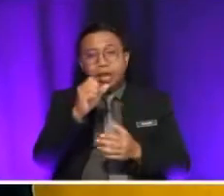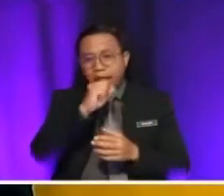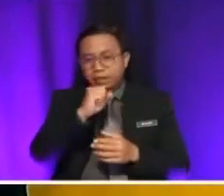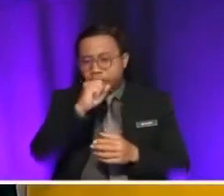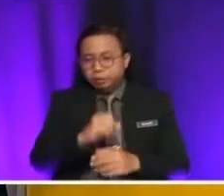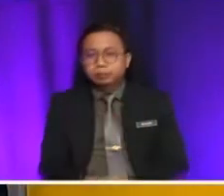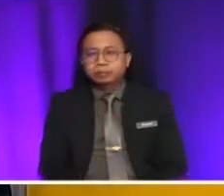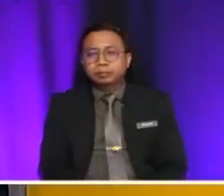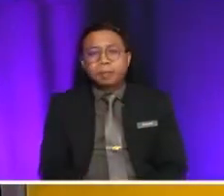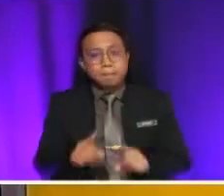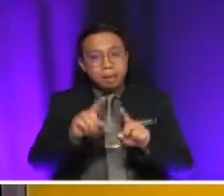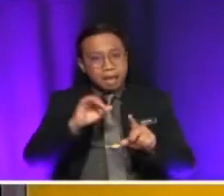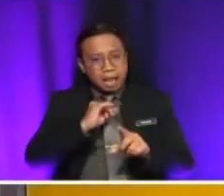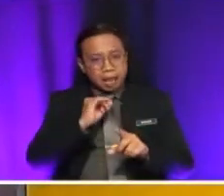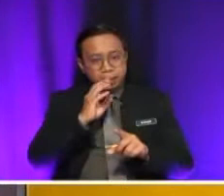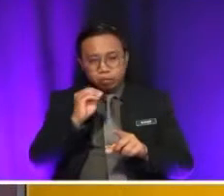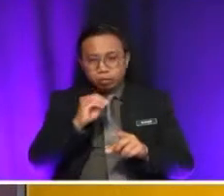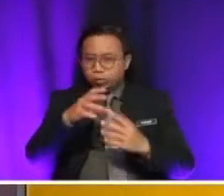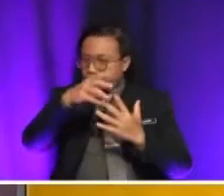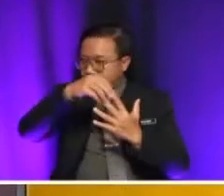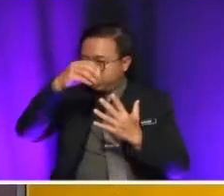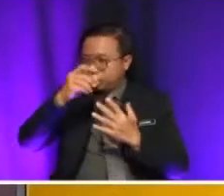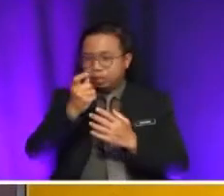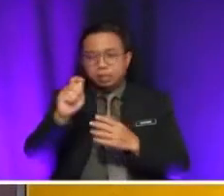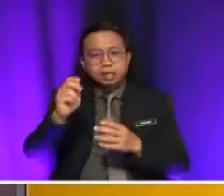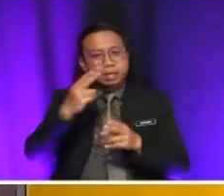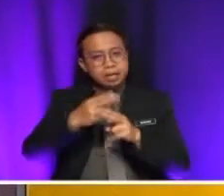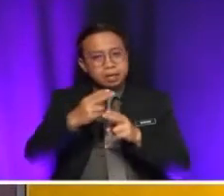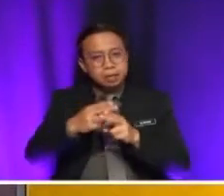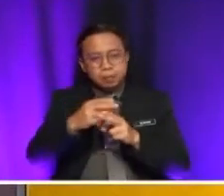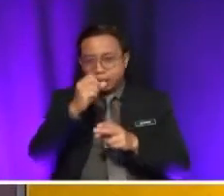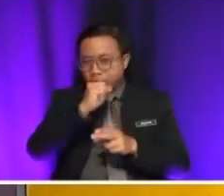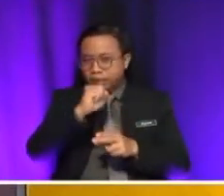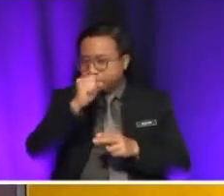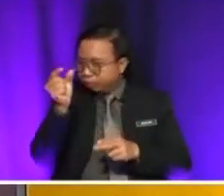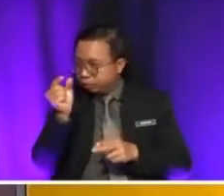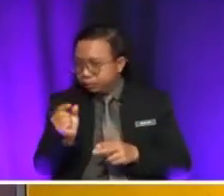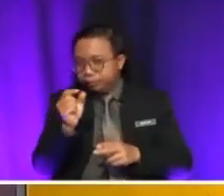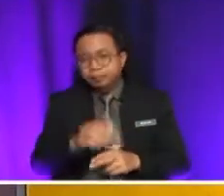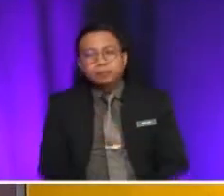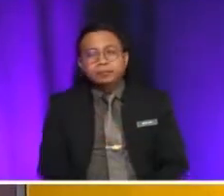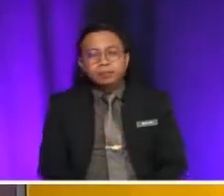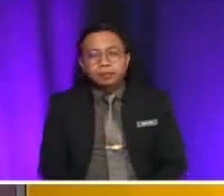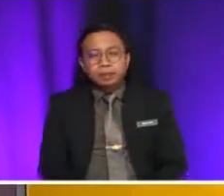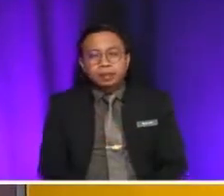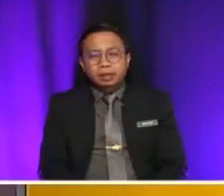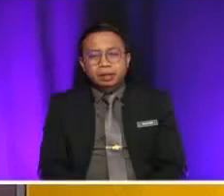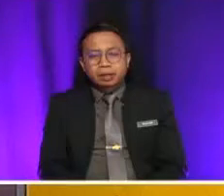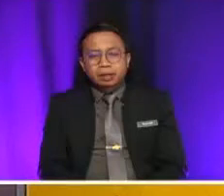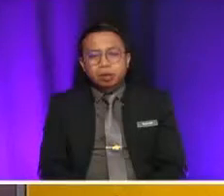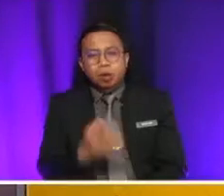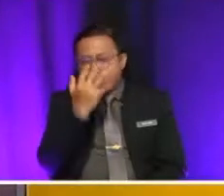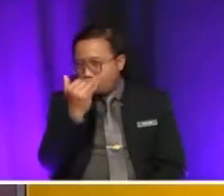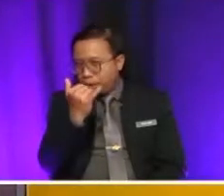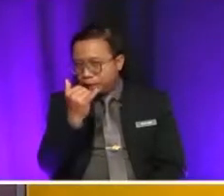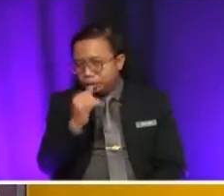first. But I'm going to pick their names from the ice cream sticks. I have written their names here. Okay. Okay, I'm going to put here. Okay. Why don't